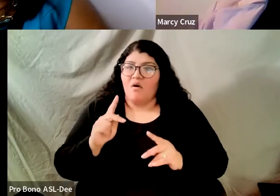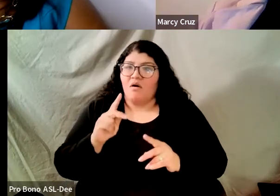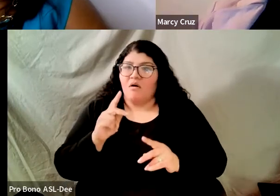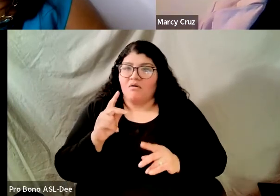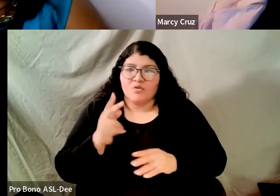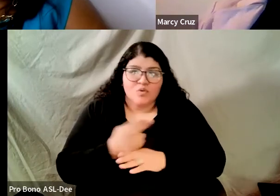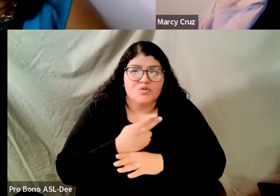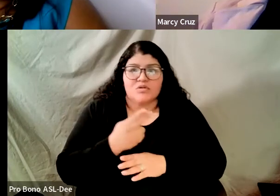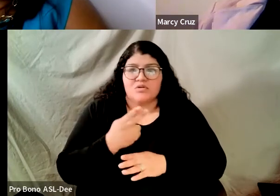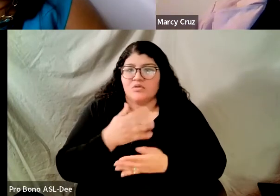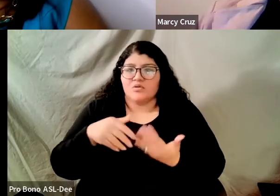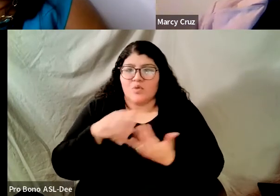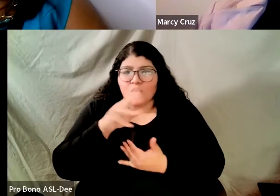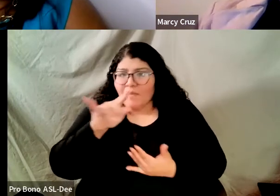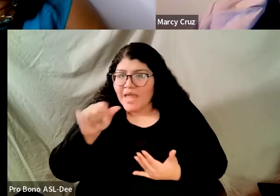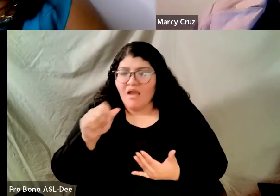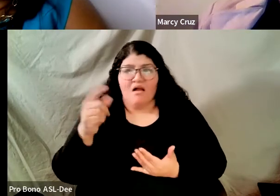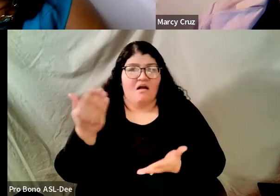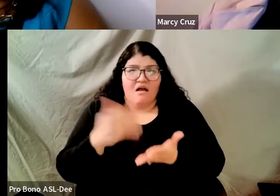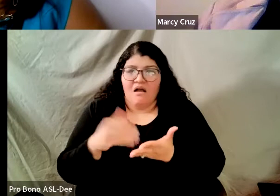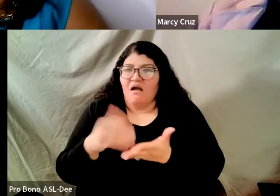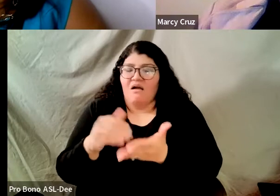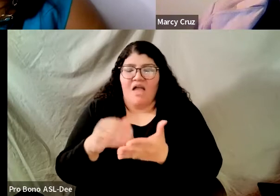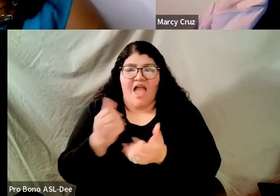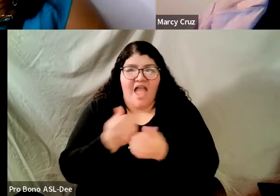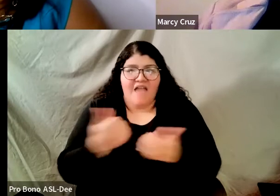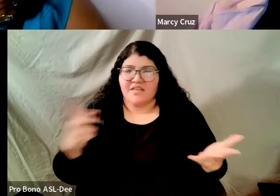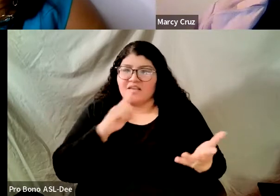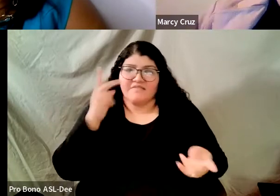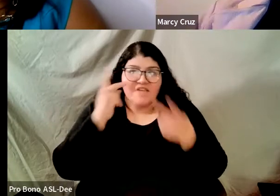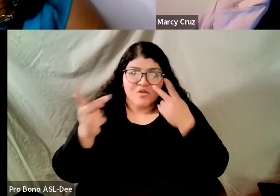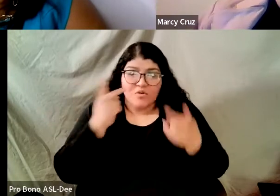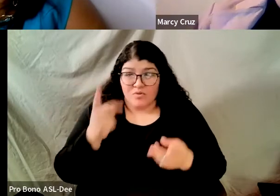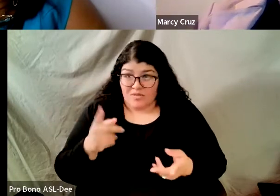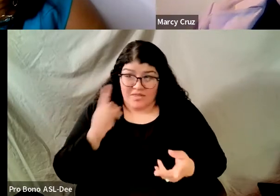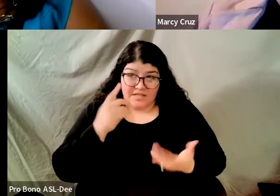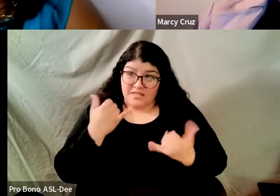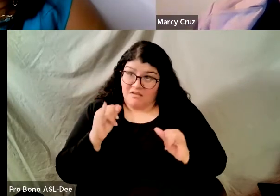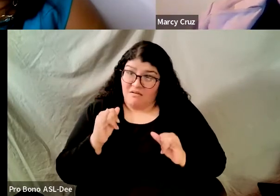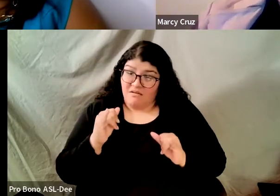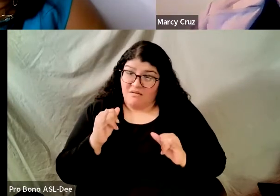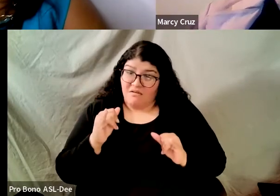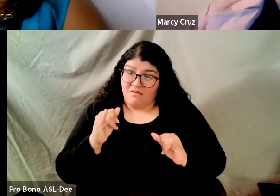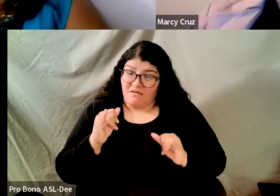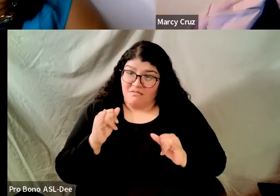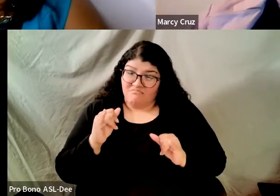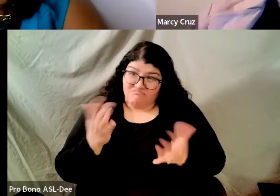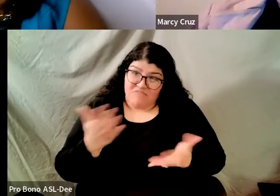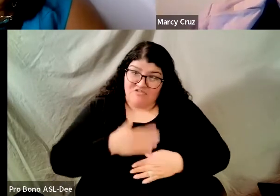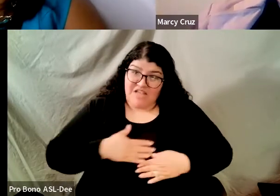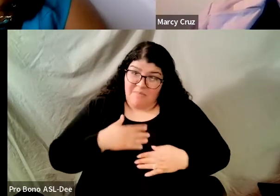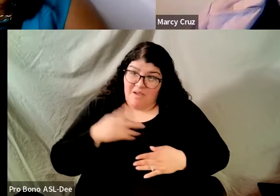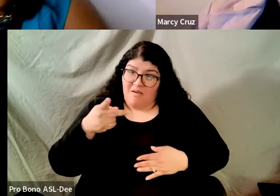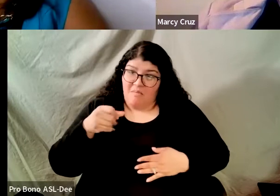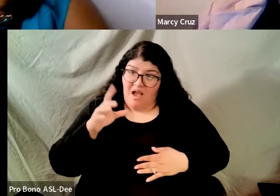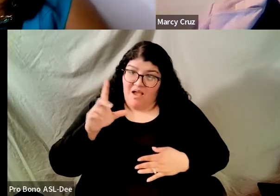do you still think that there is space for podcasts? I do, but I think they're calling the video